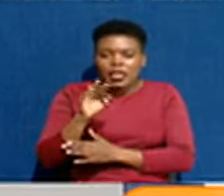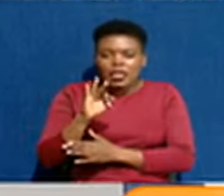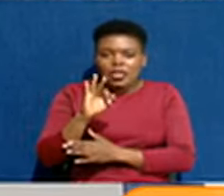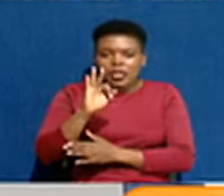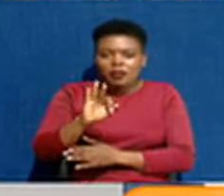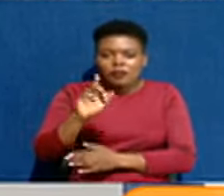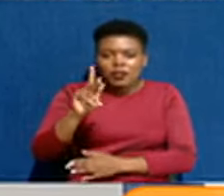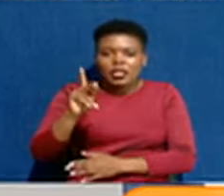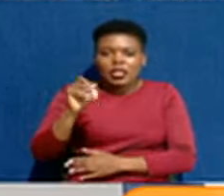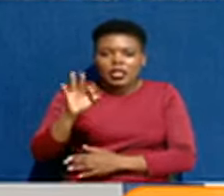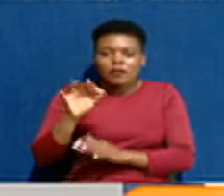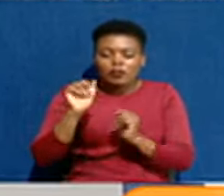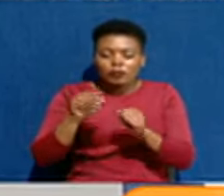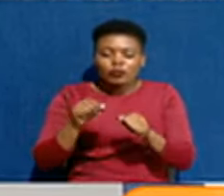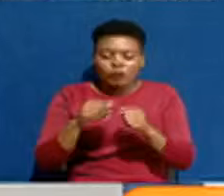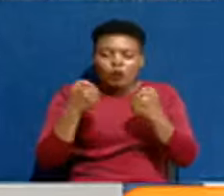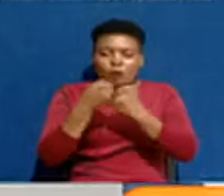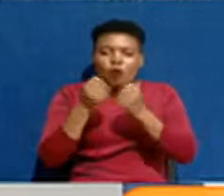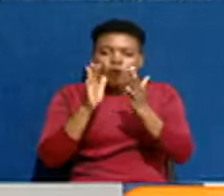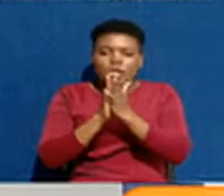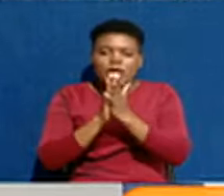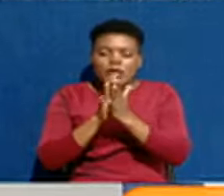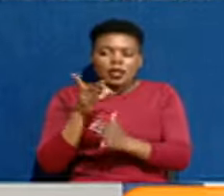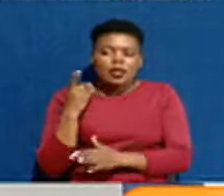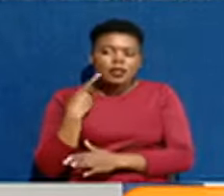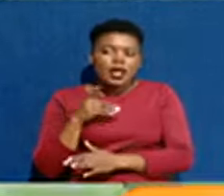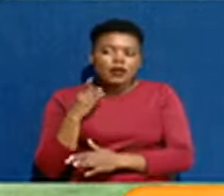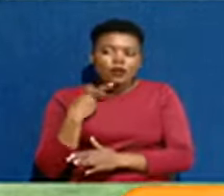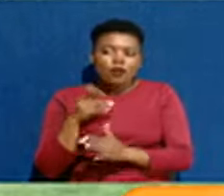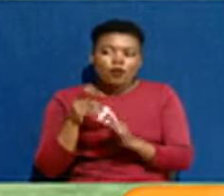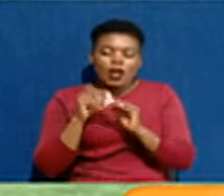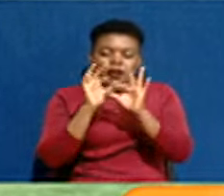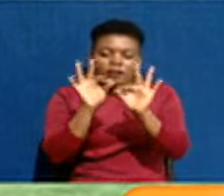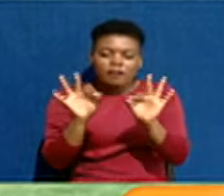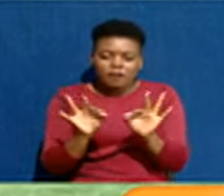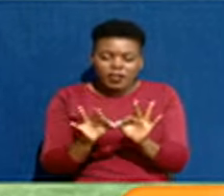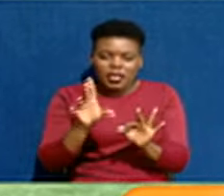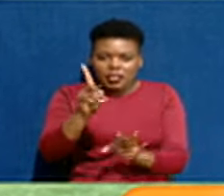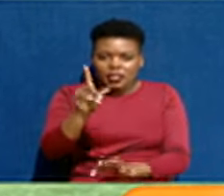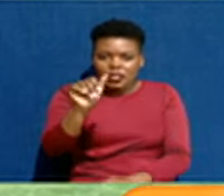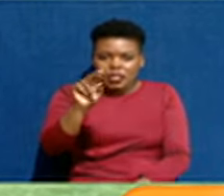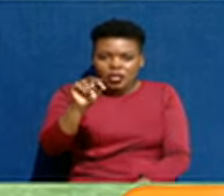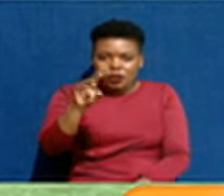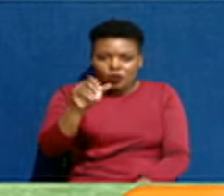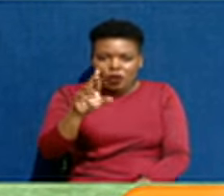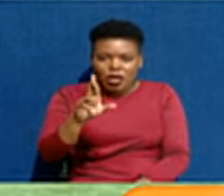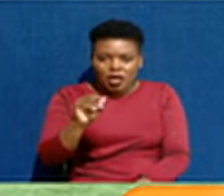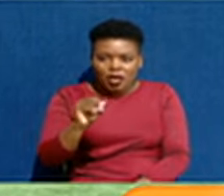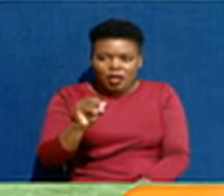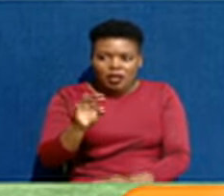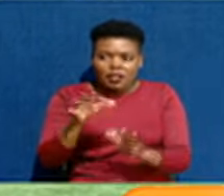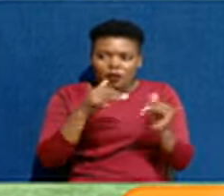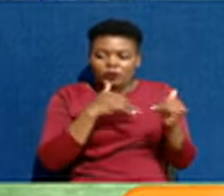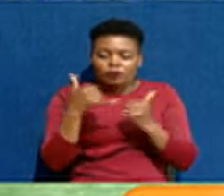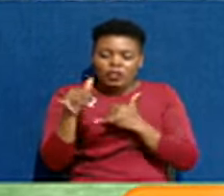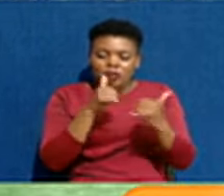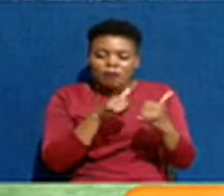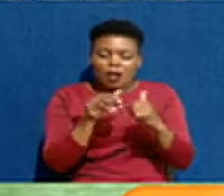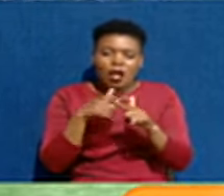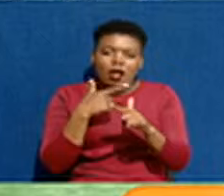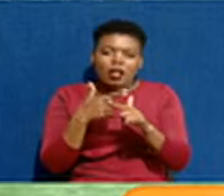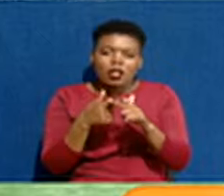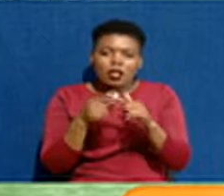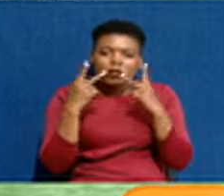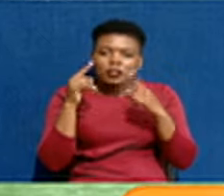Dandora Stadium in Nairobi. S.S Assad, who are currently 13th in the second division National Super League, will hope to successfully punch above their weight when they